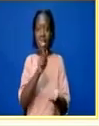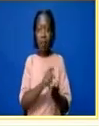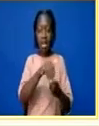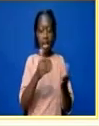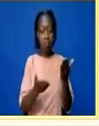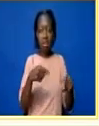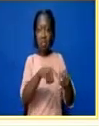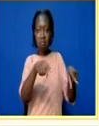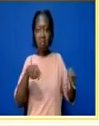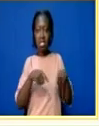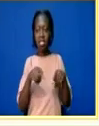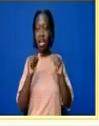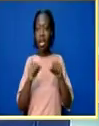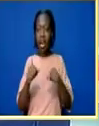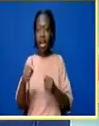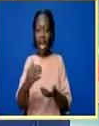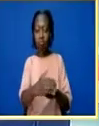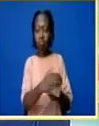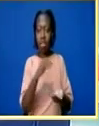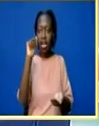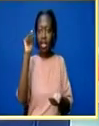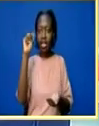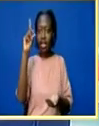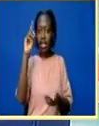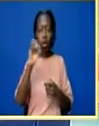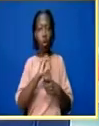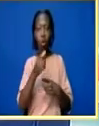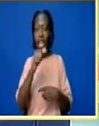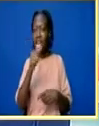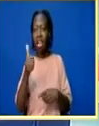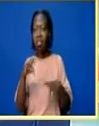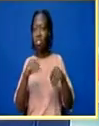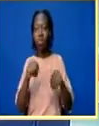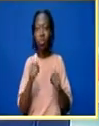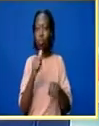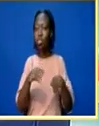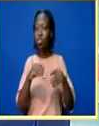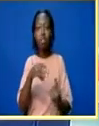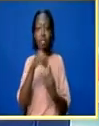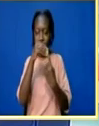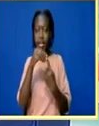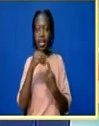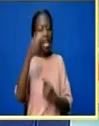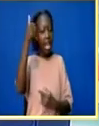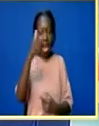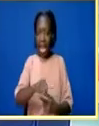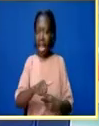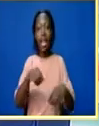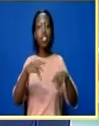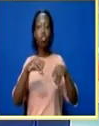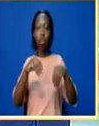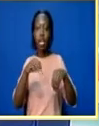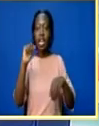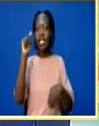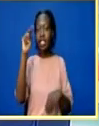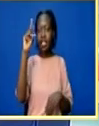I could go collect sand. Is it going to have the same effect? Ama, what do I go collect specifically? Soil. Soil. Sand soil, mm-hmm,